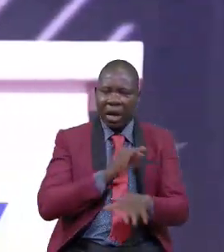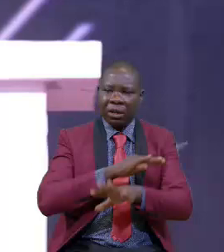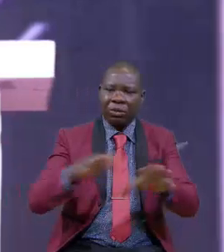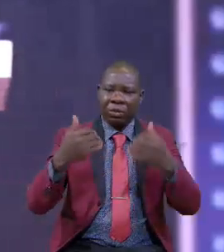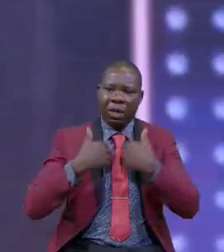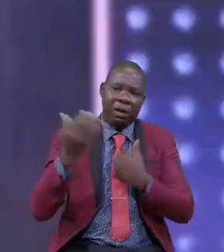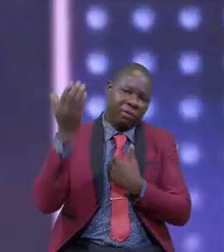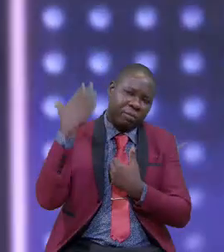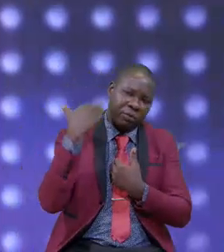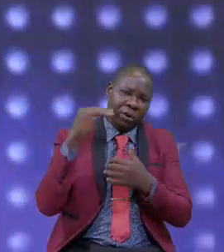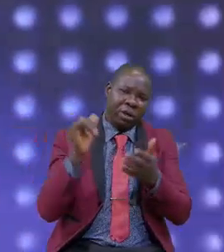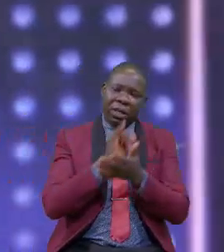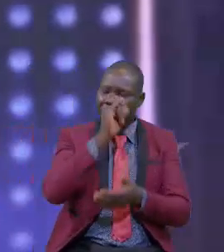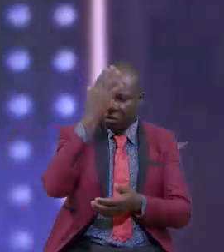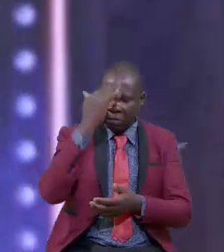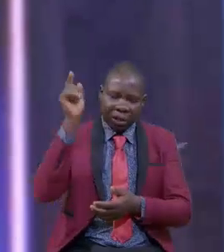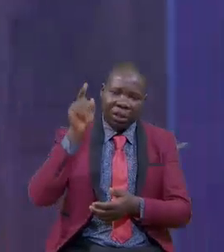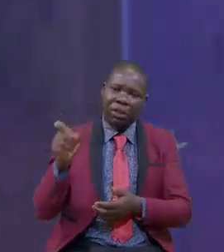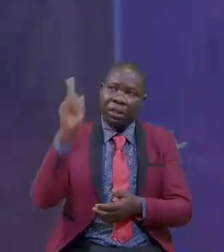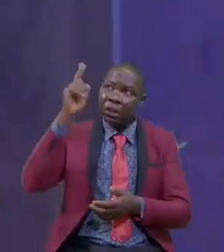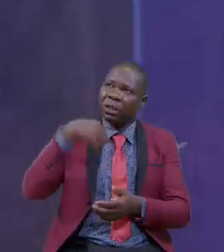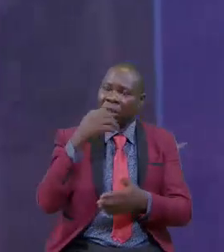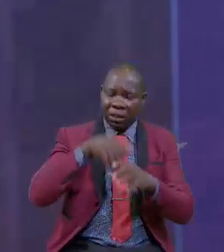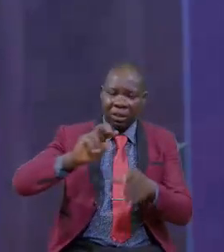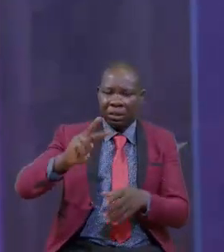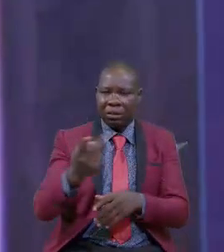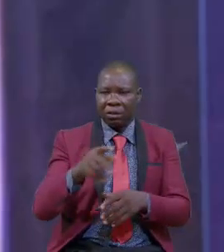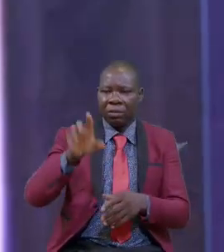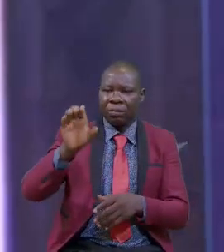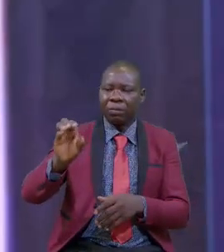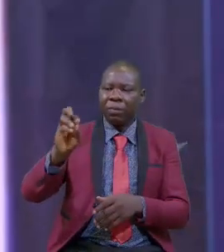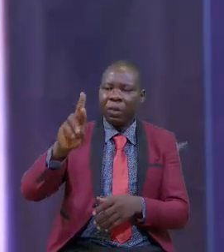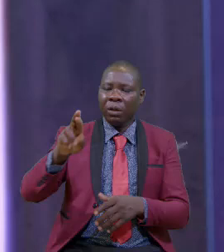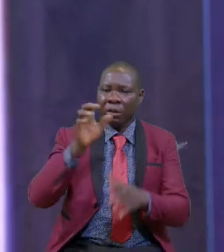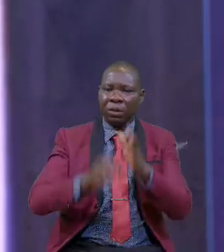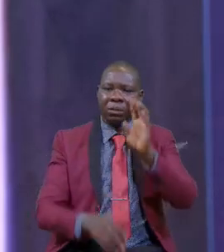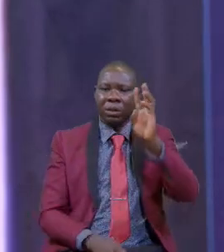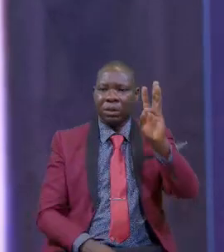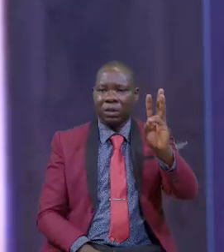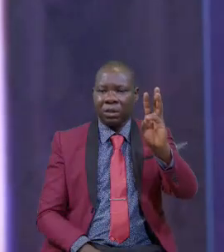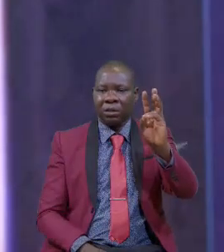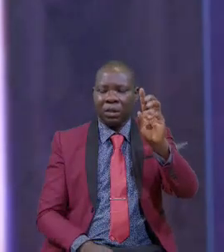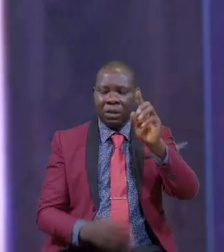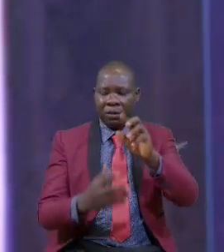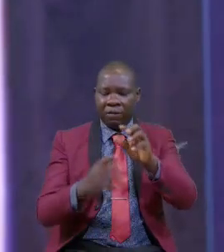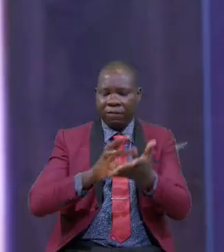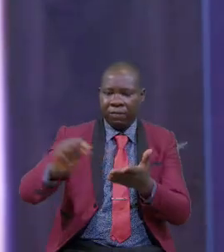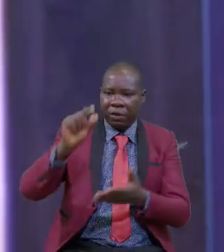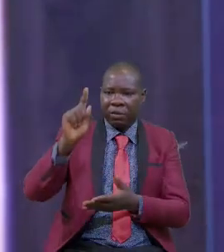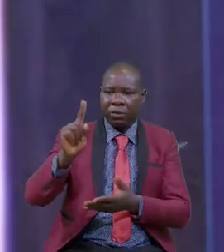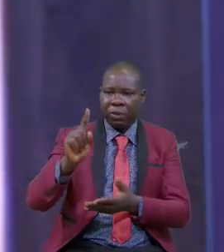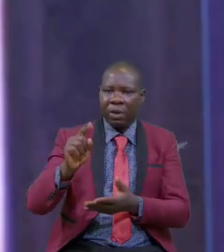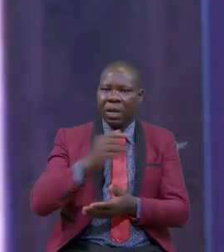in 2 Corinthians chapter 6, reading from verse 1, and it says, we